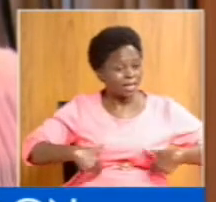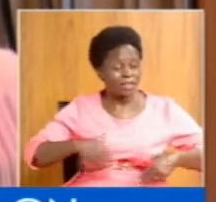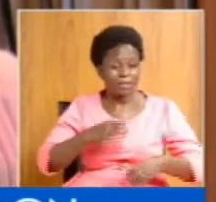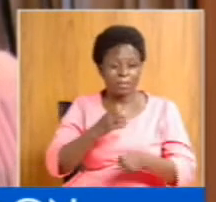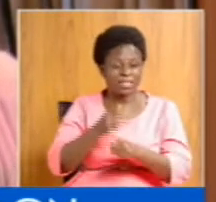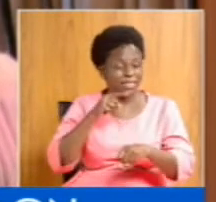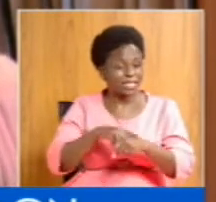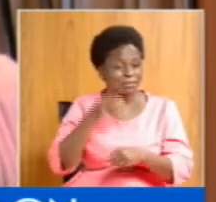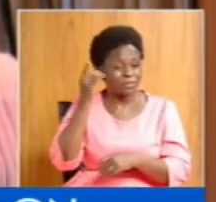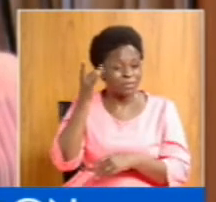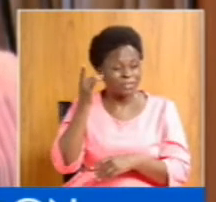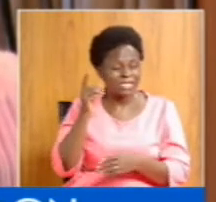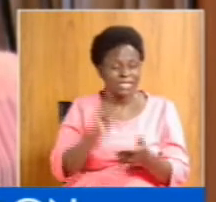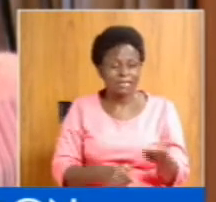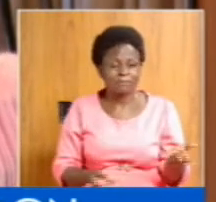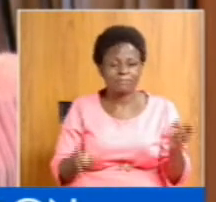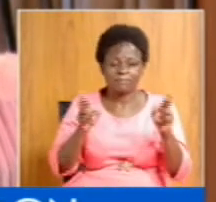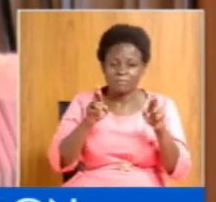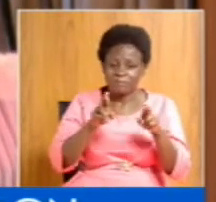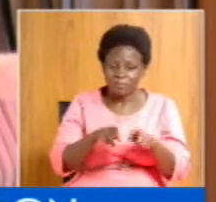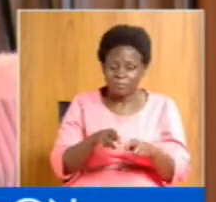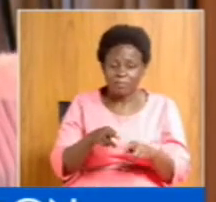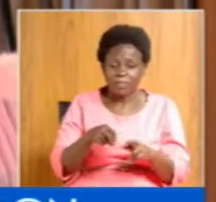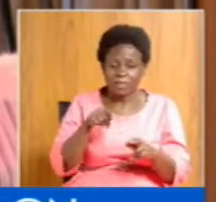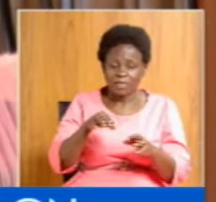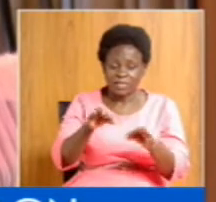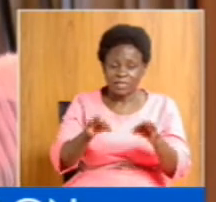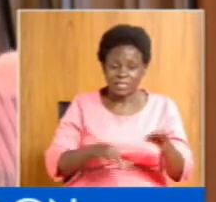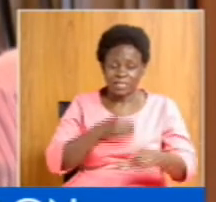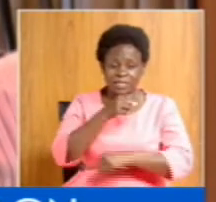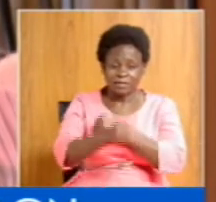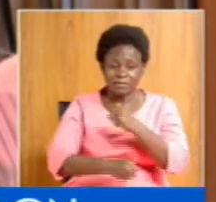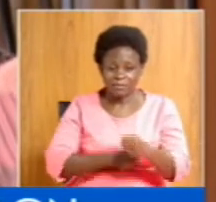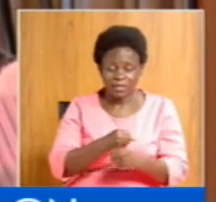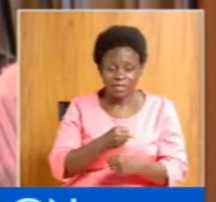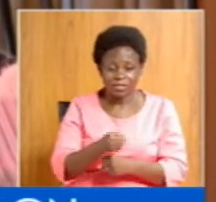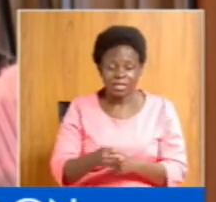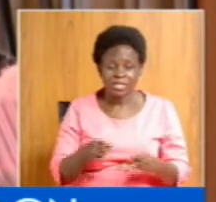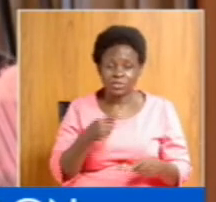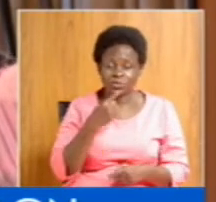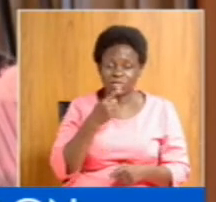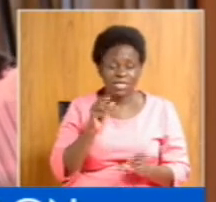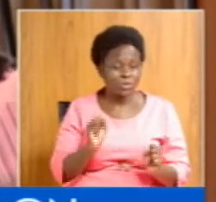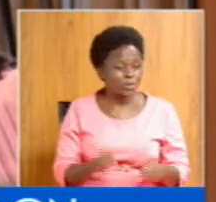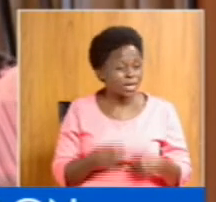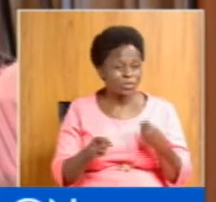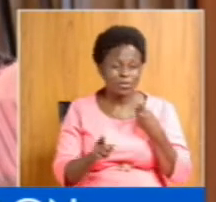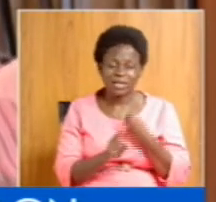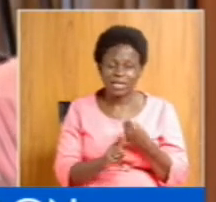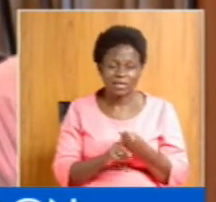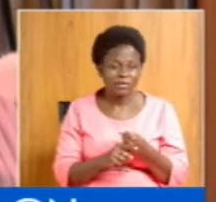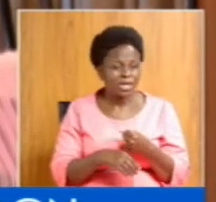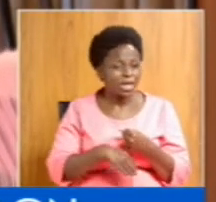a pandemic which is what happened in this financial year and then to say that we cannot advocate